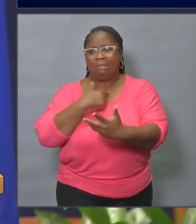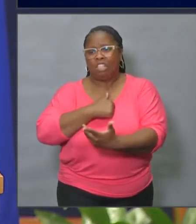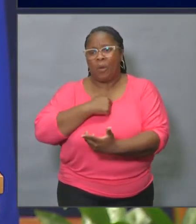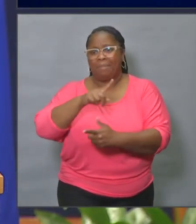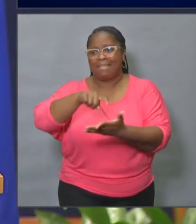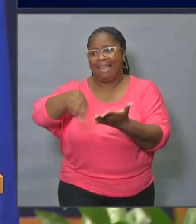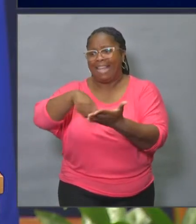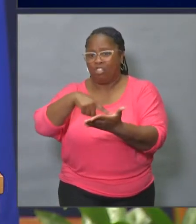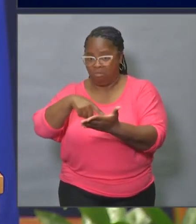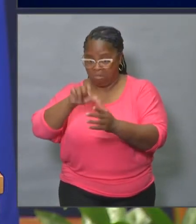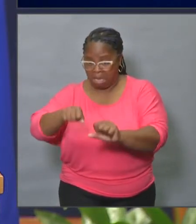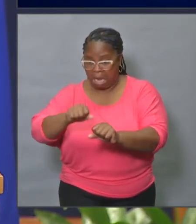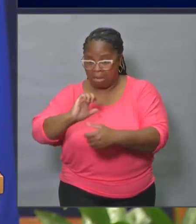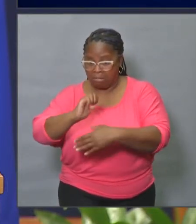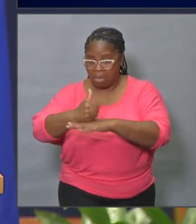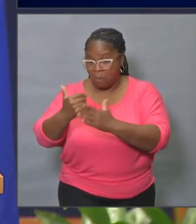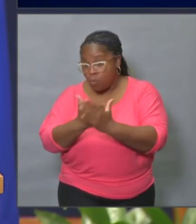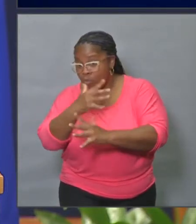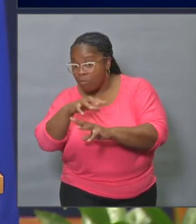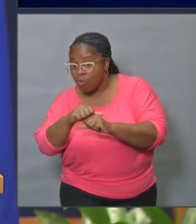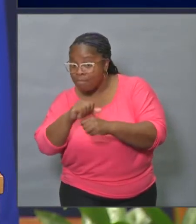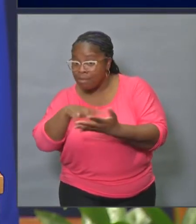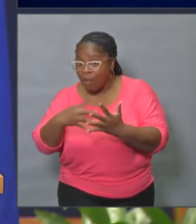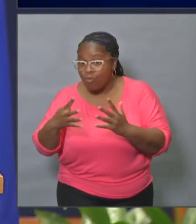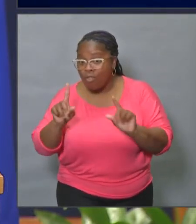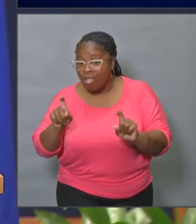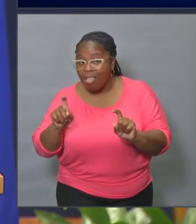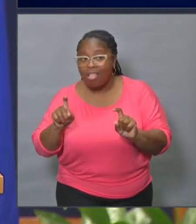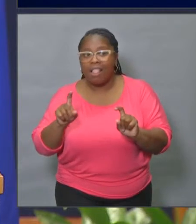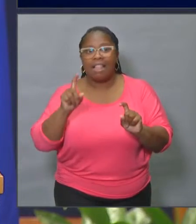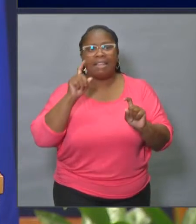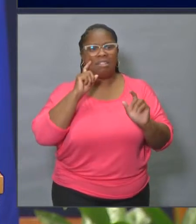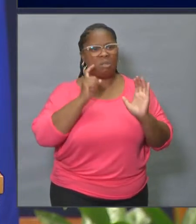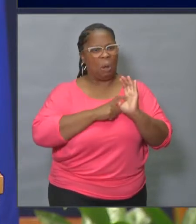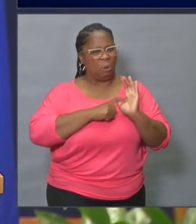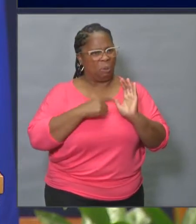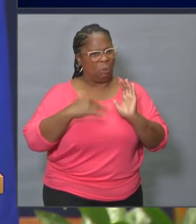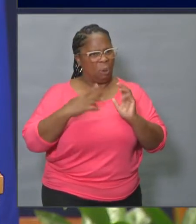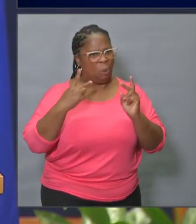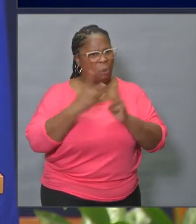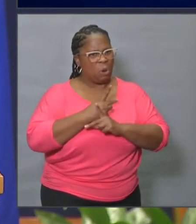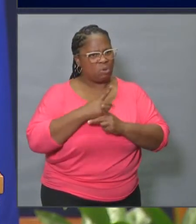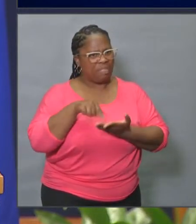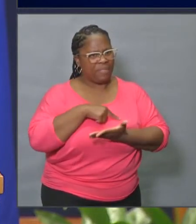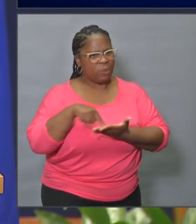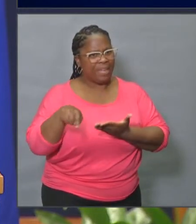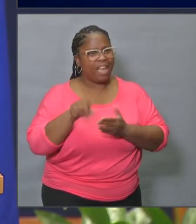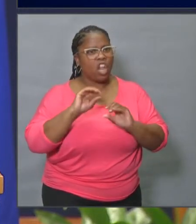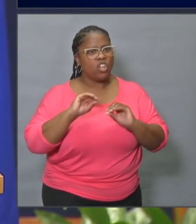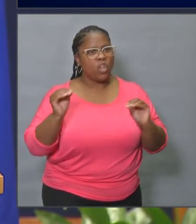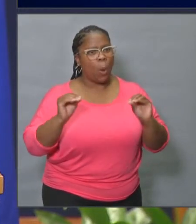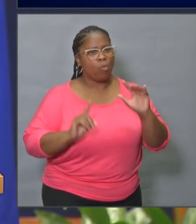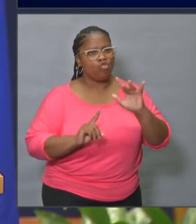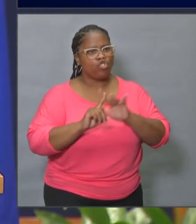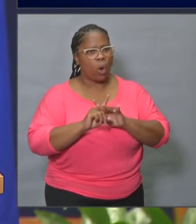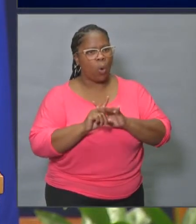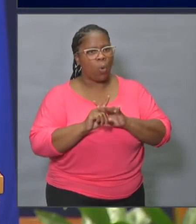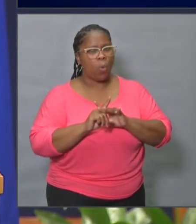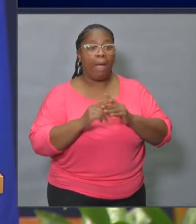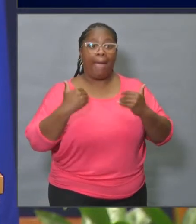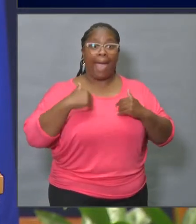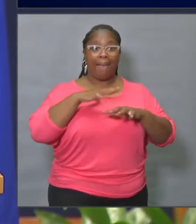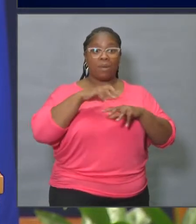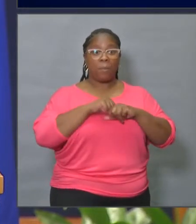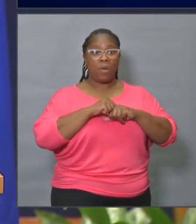their appointment. We also saw higher than usual no-show rates at test sites across the county, even when appointments were